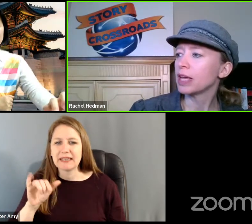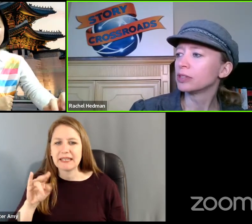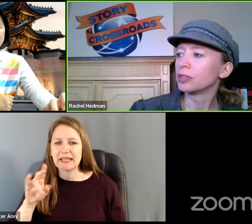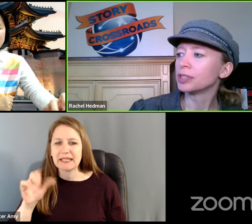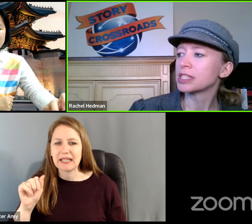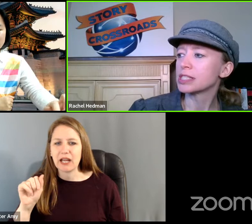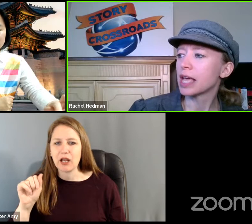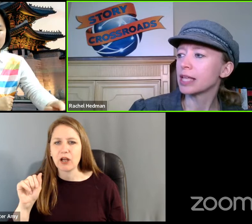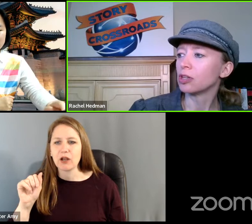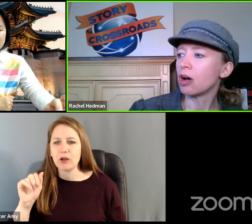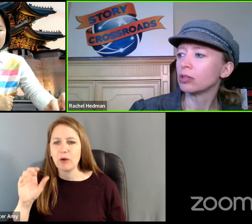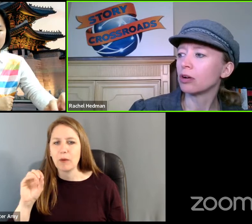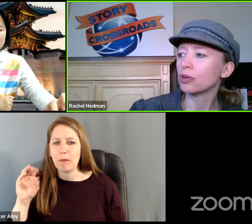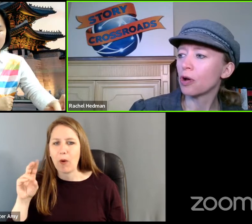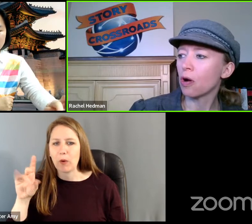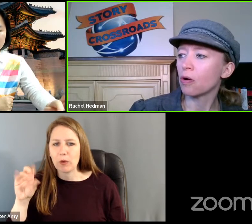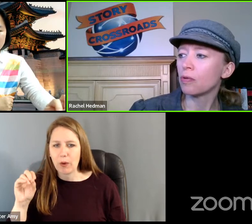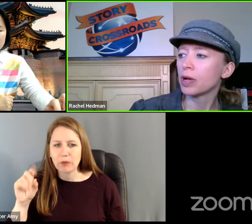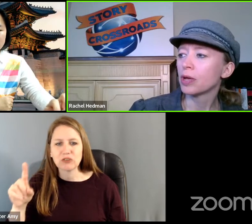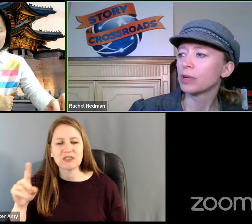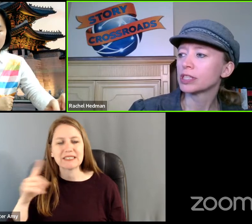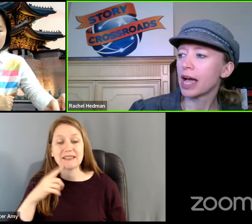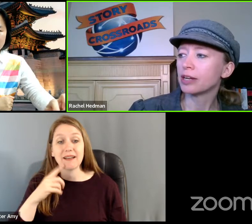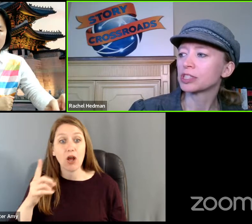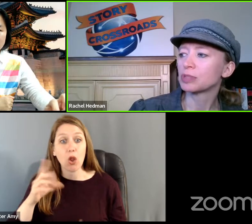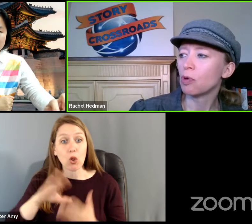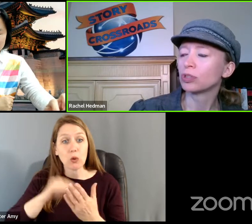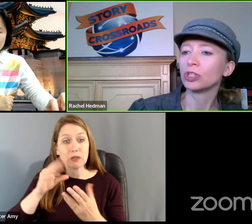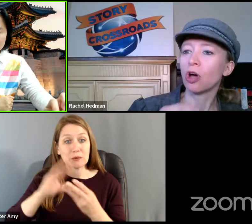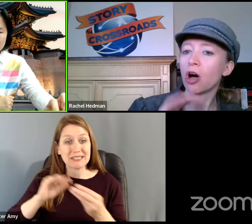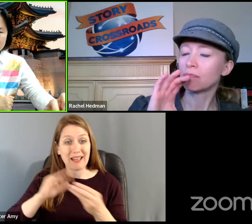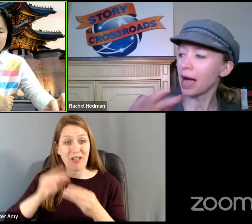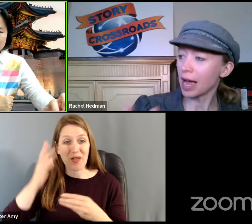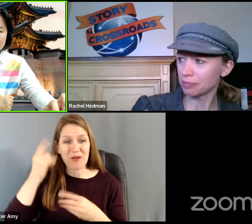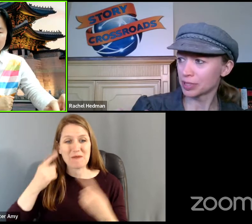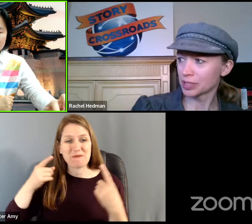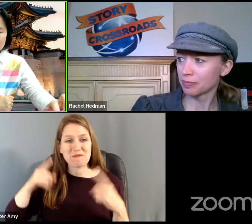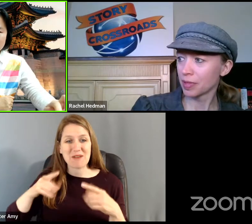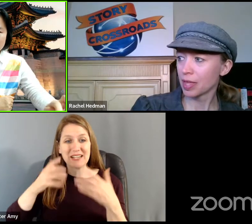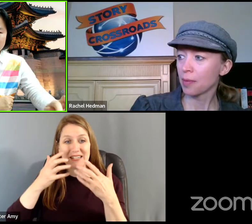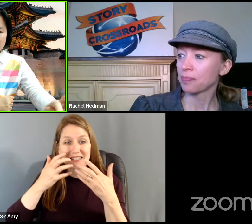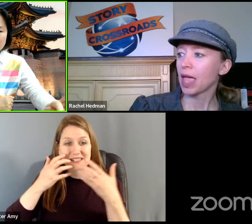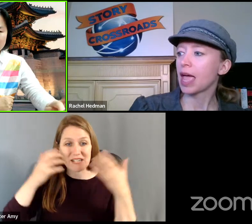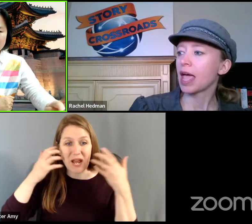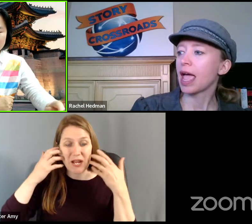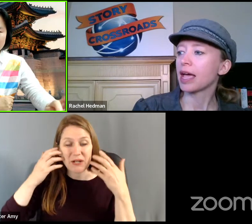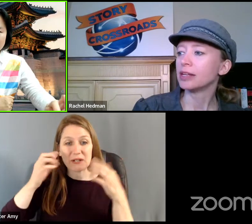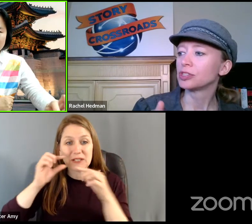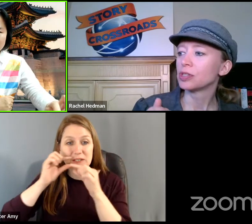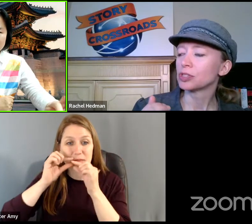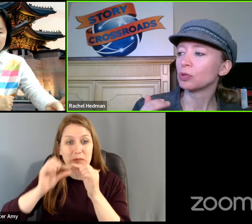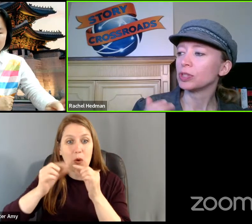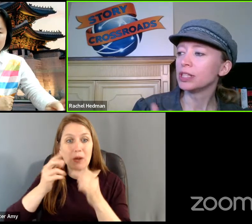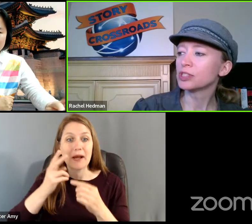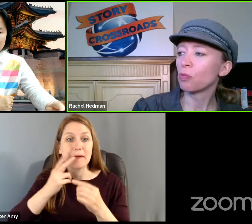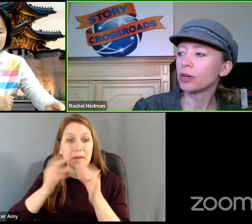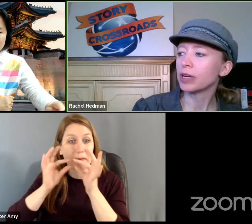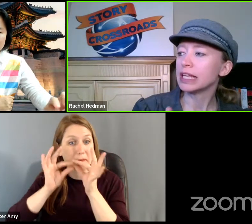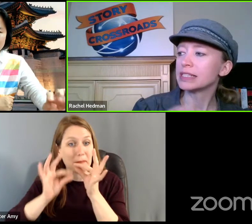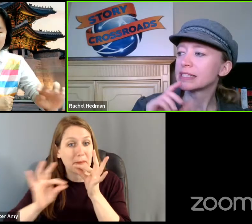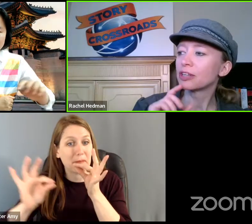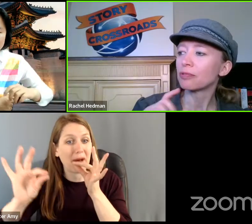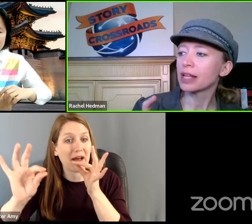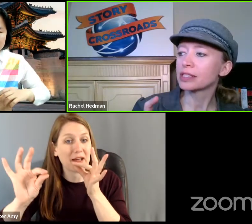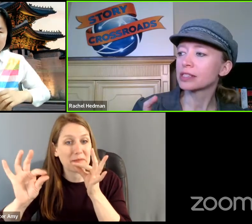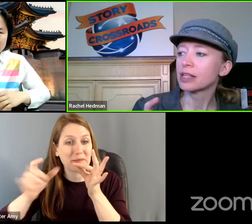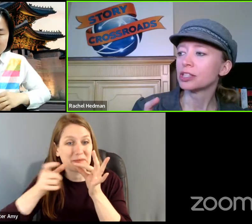said, we had learned to say long, long ago when tigers smoked long pipes. And so Linda's wondering,